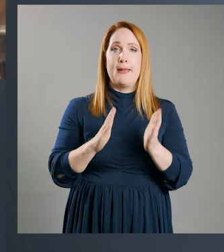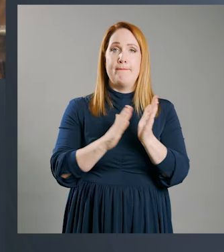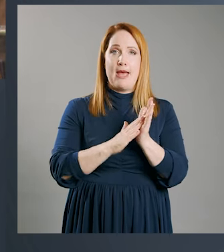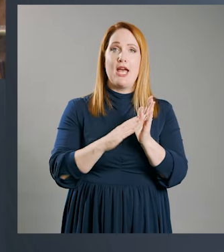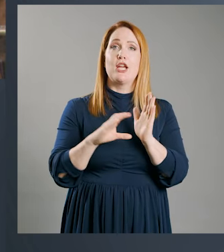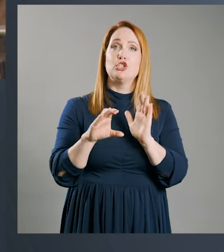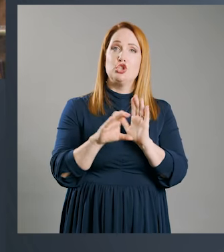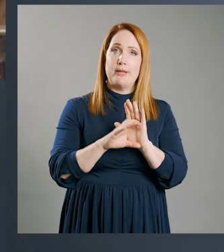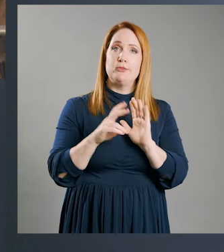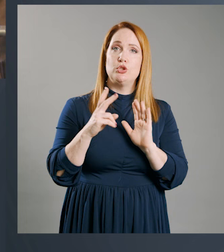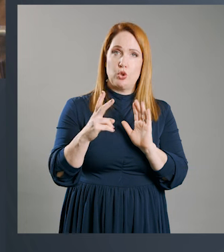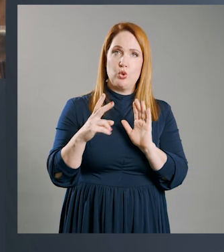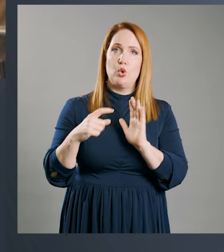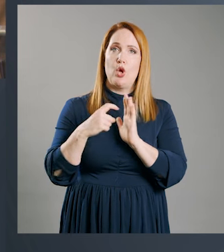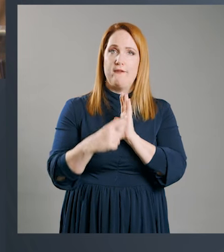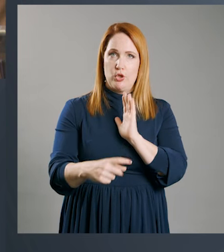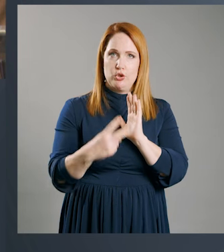in Mark chapter 2,